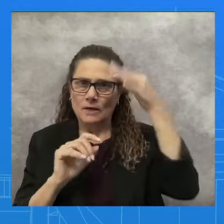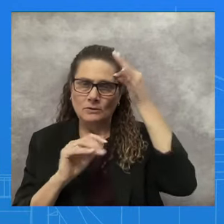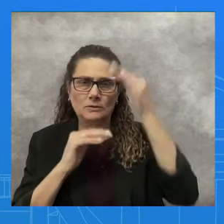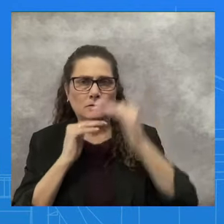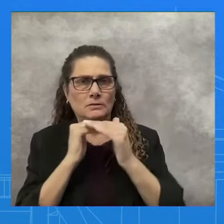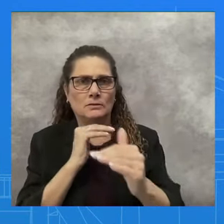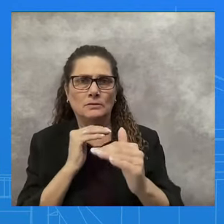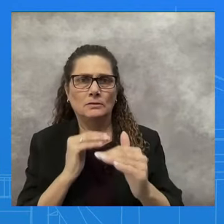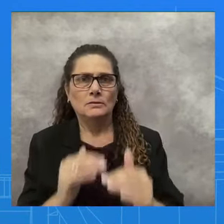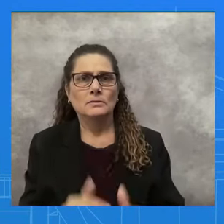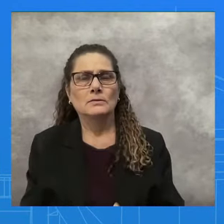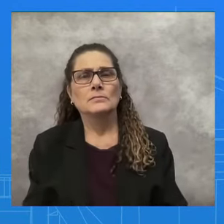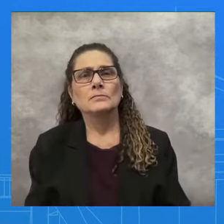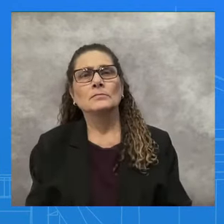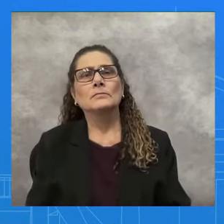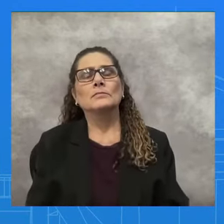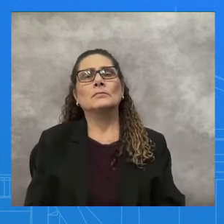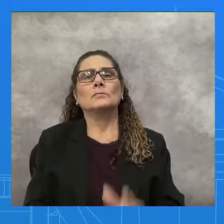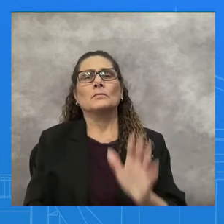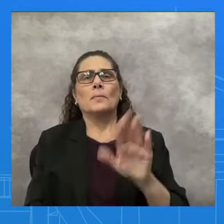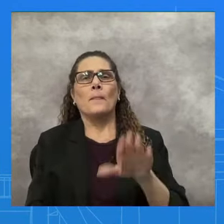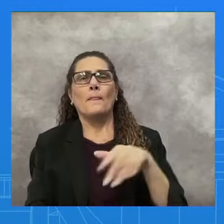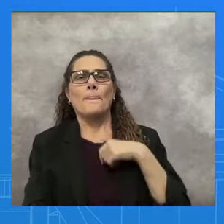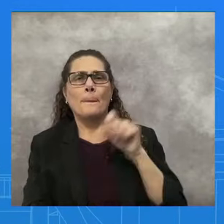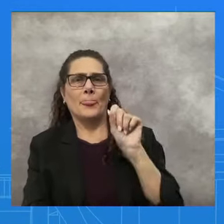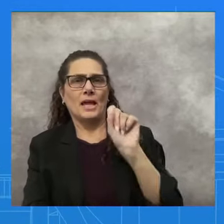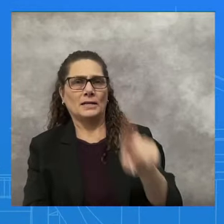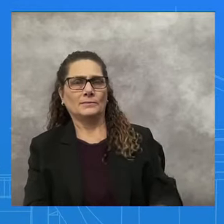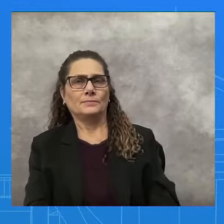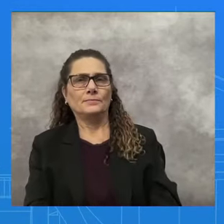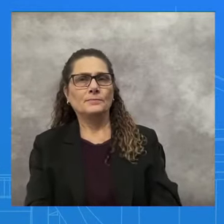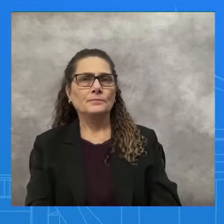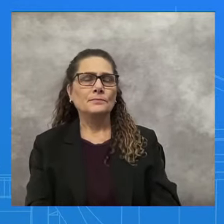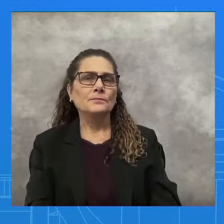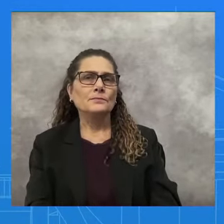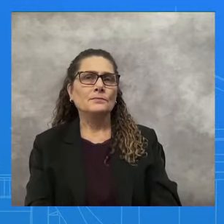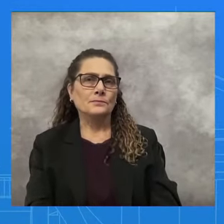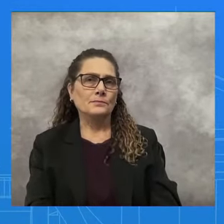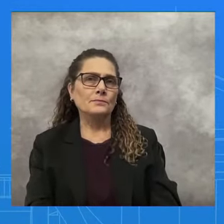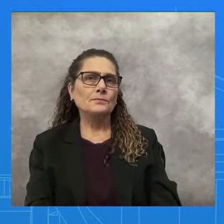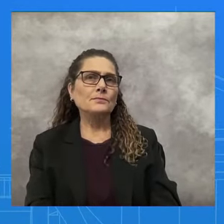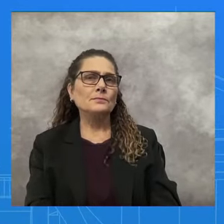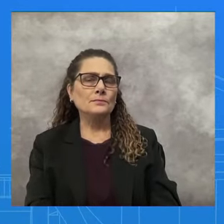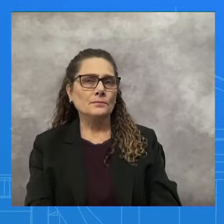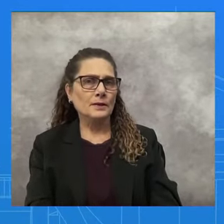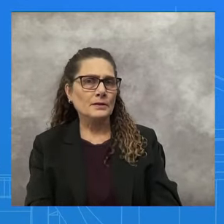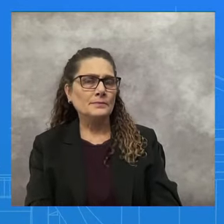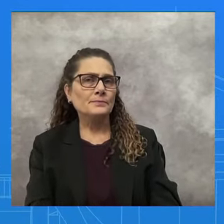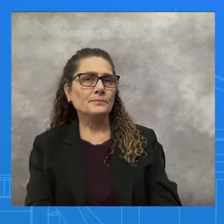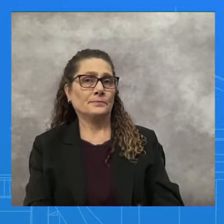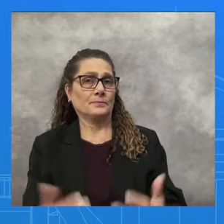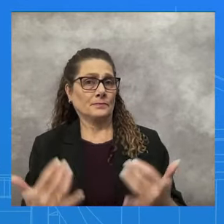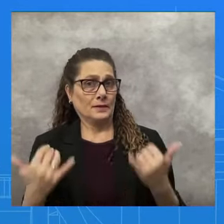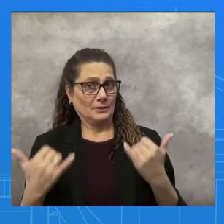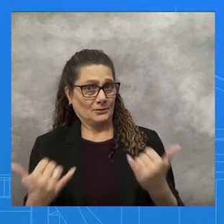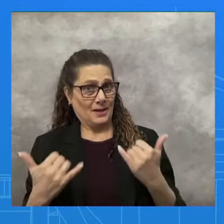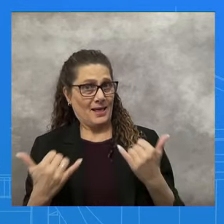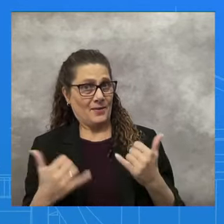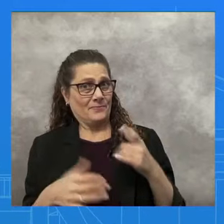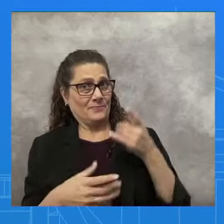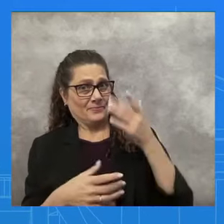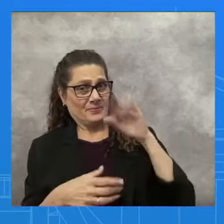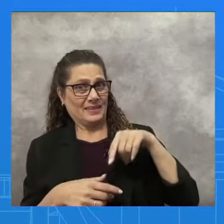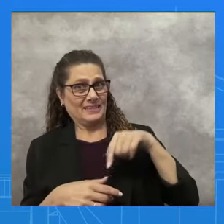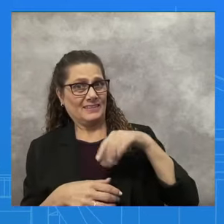from the podium about this, and this is an election year, do you expect the president to lean in to push Congress to